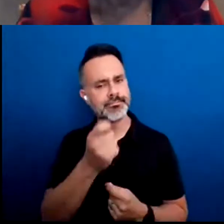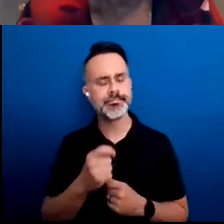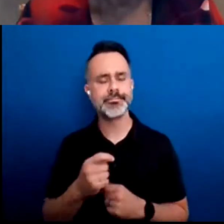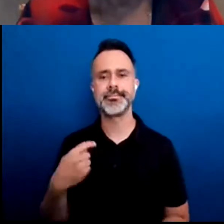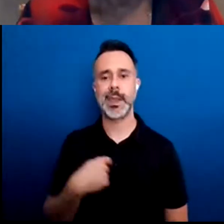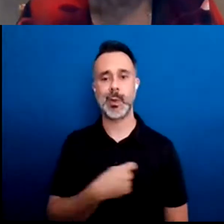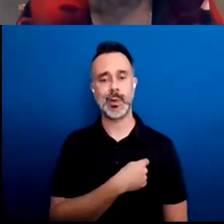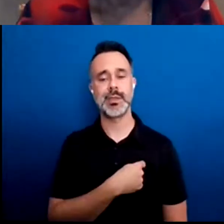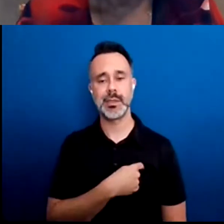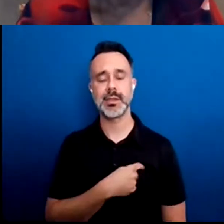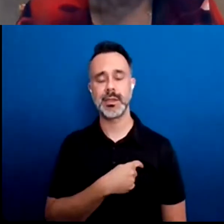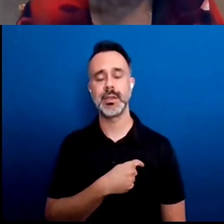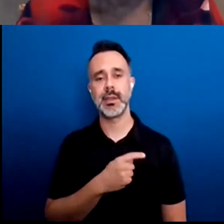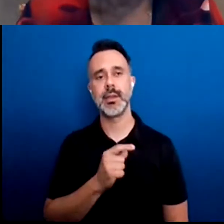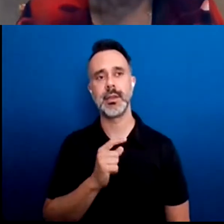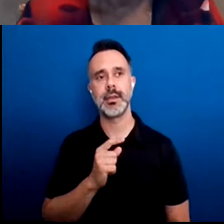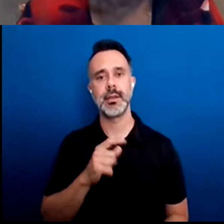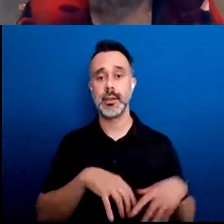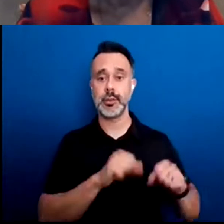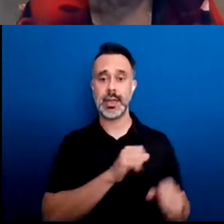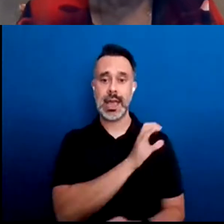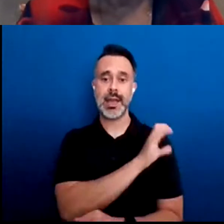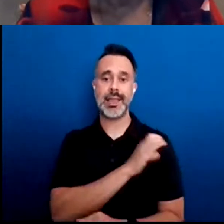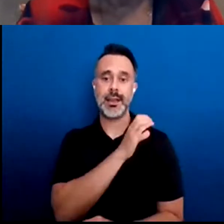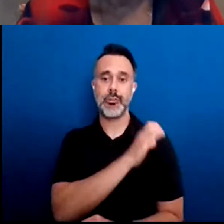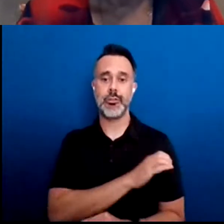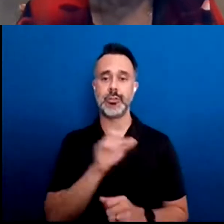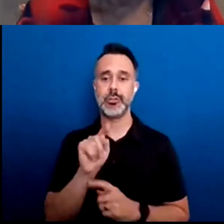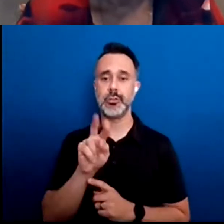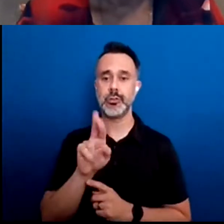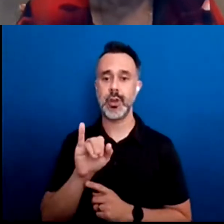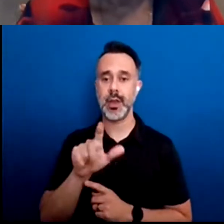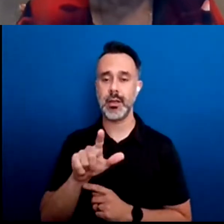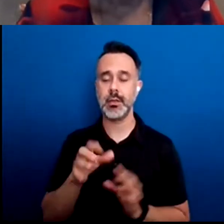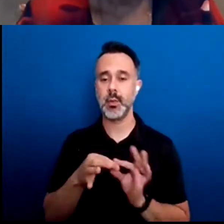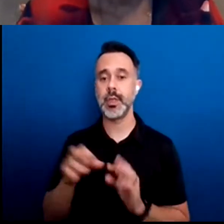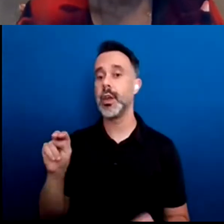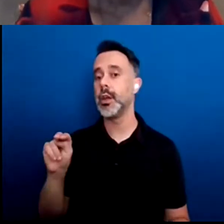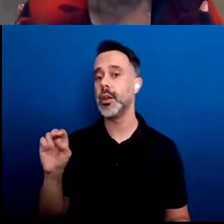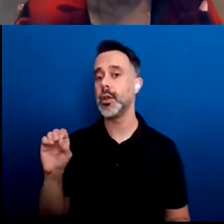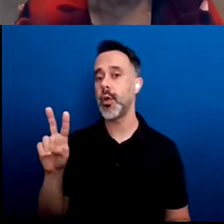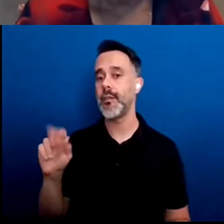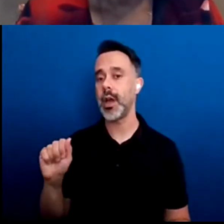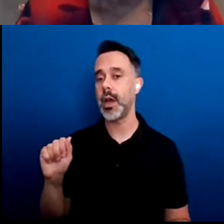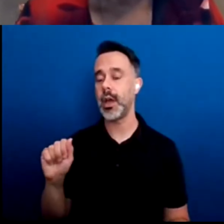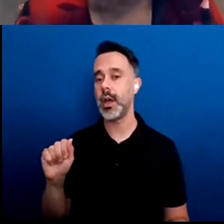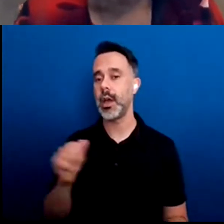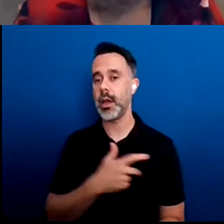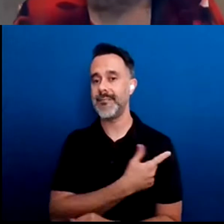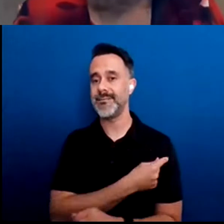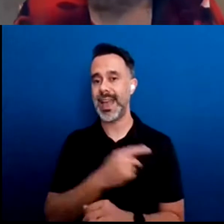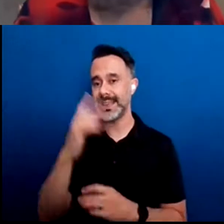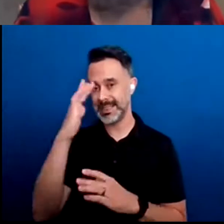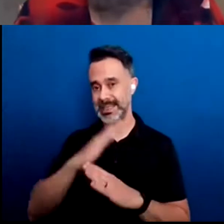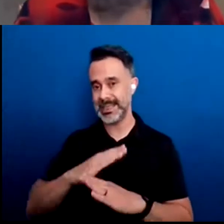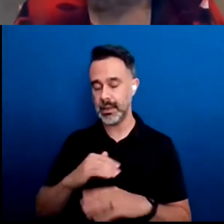are doing a clinical trial with the Novavax vaccine, and we opened our pediatric arm,